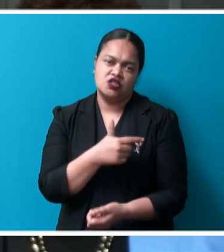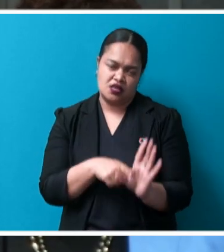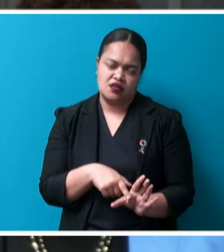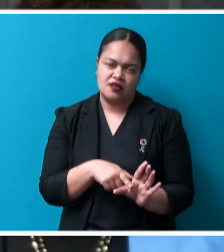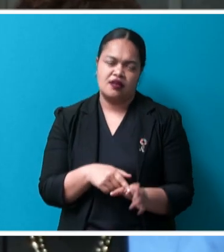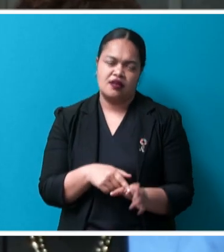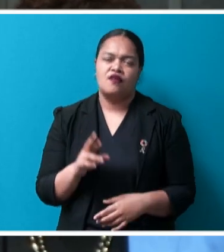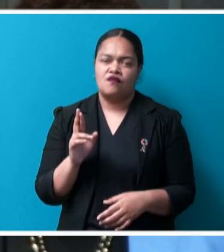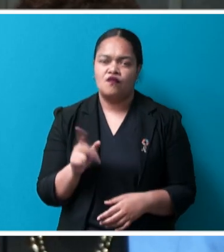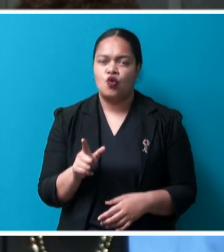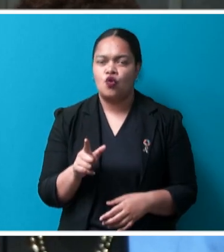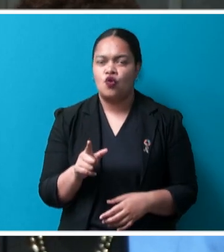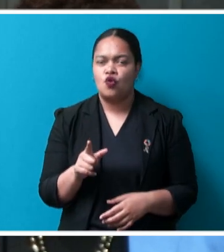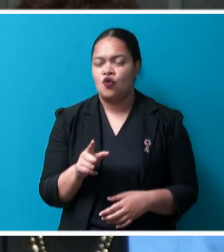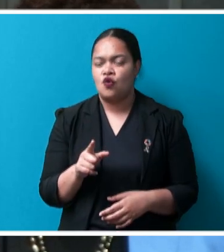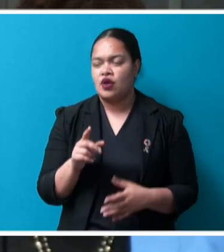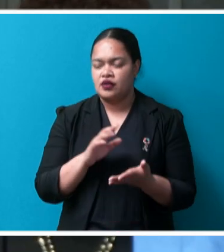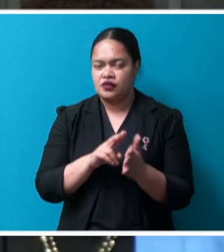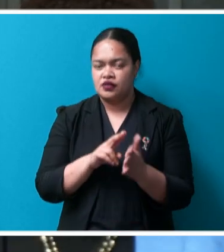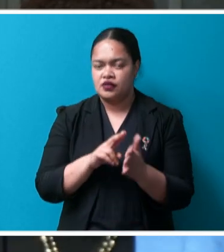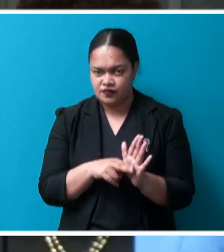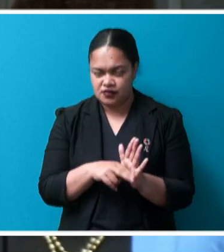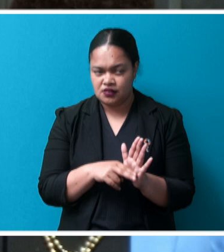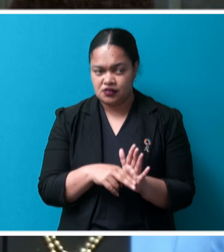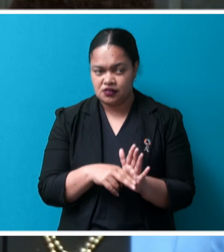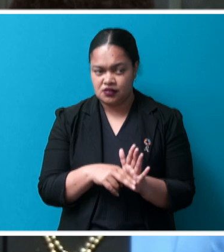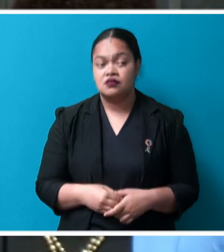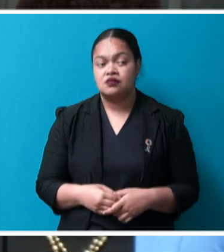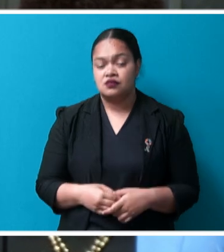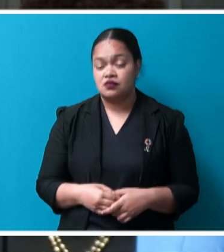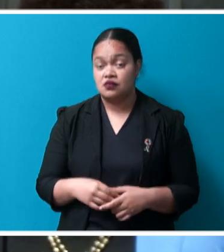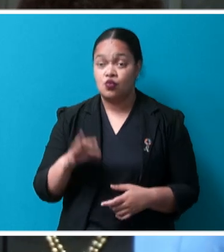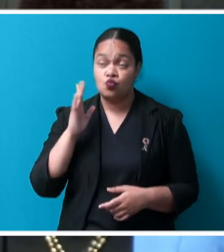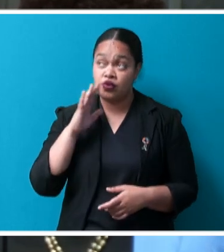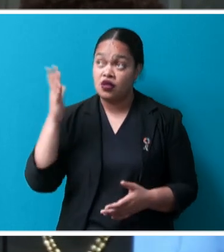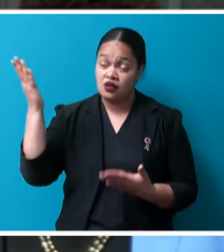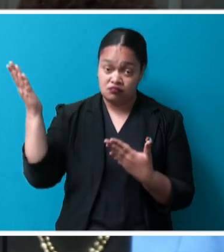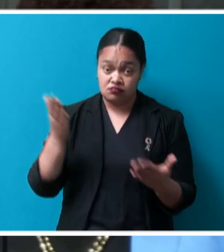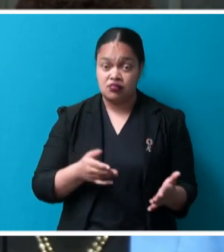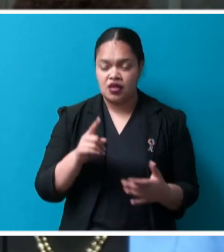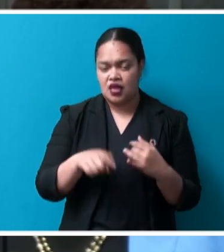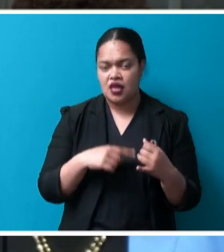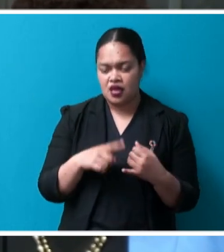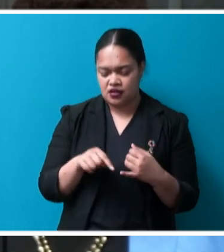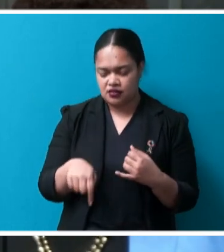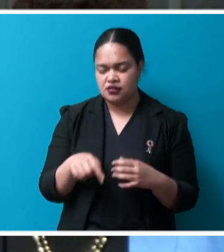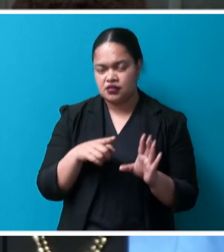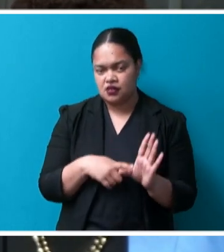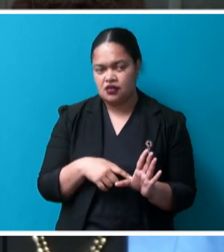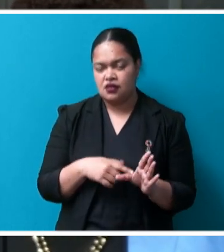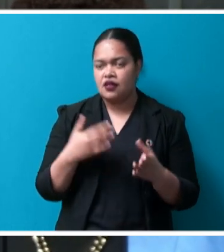from HIV, with the first supplies expected to arrive at the end of this year. This has been possible thanks to